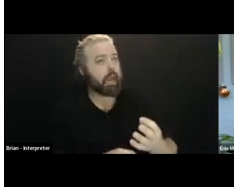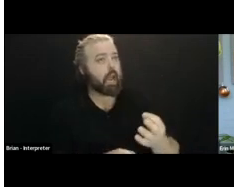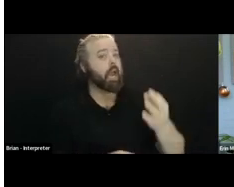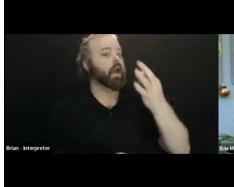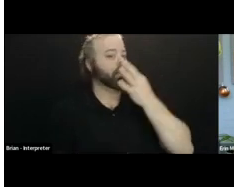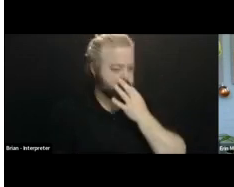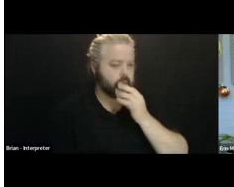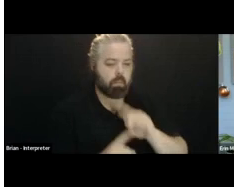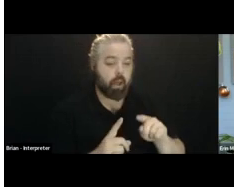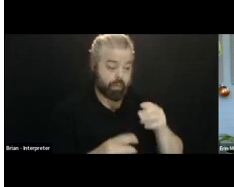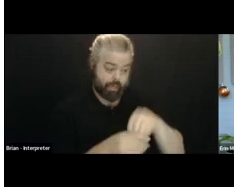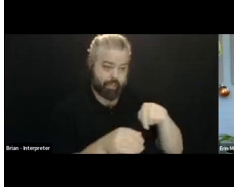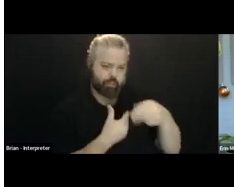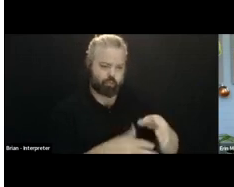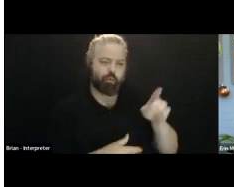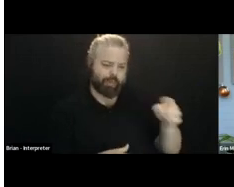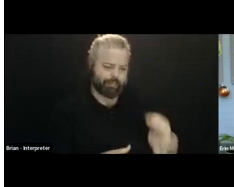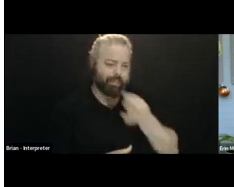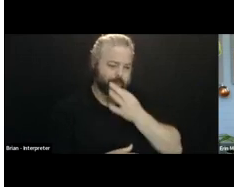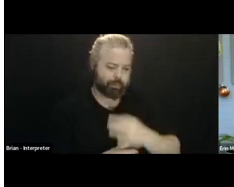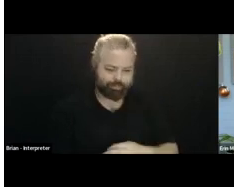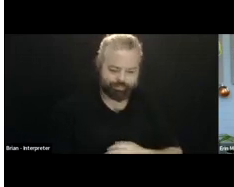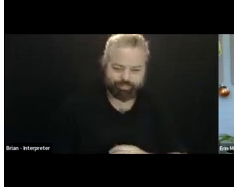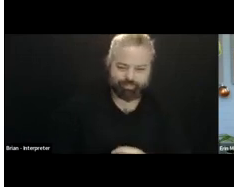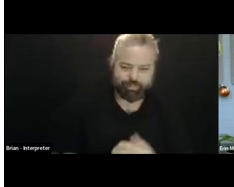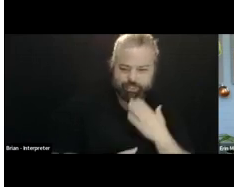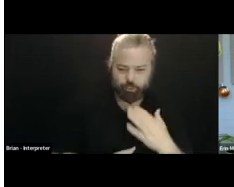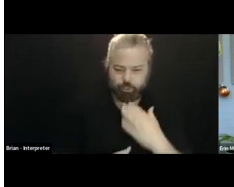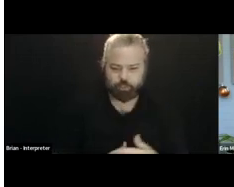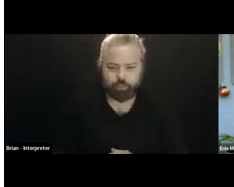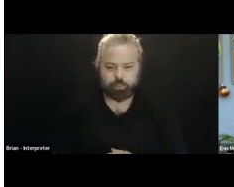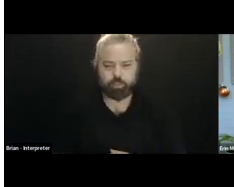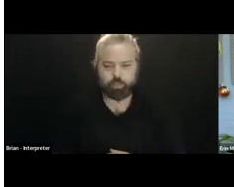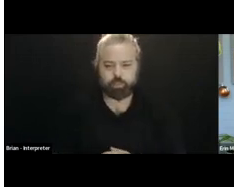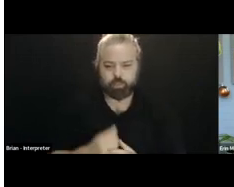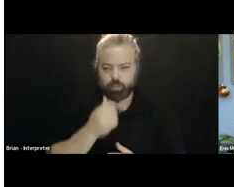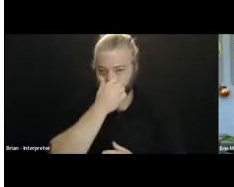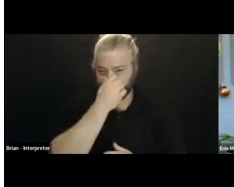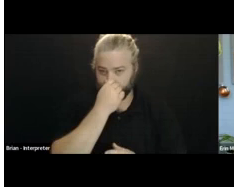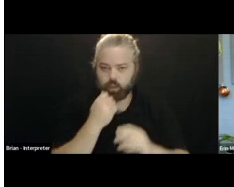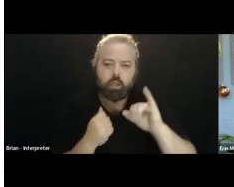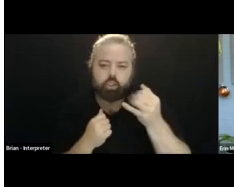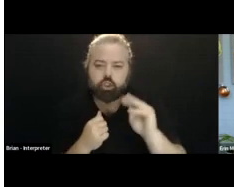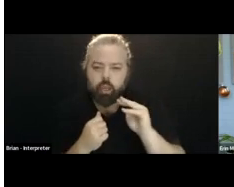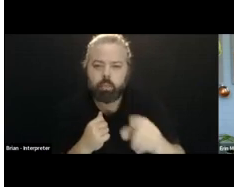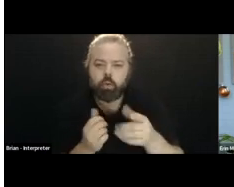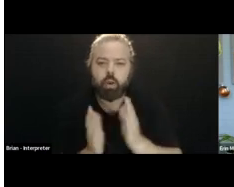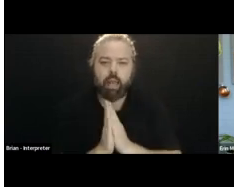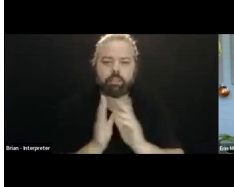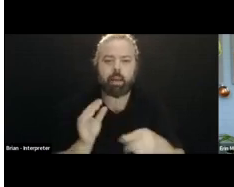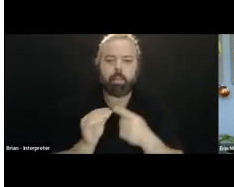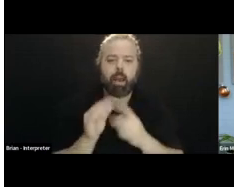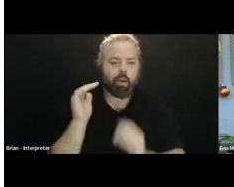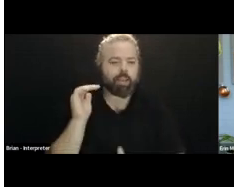room about EPUB. So thank you. And Jim, you asked about the equity